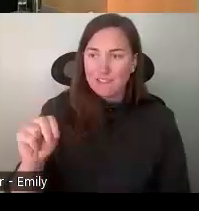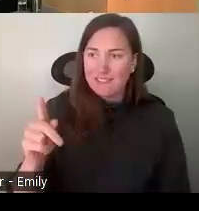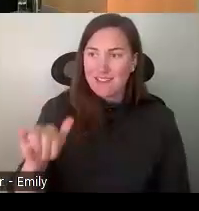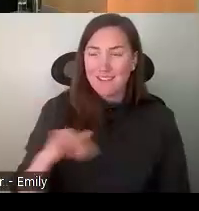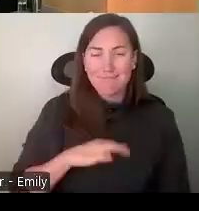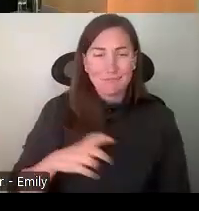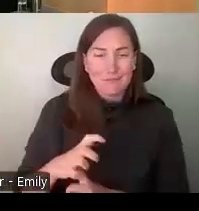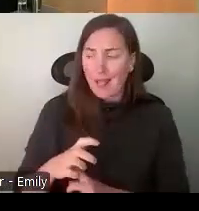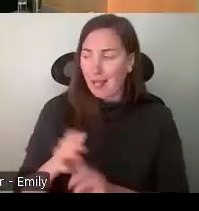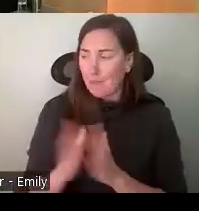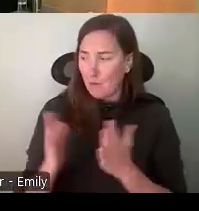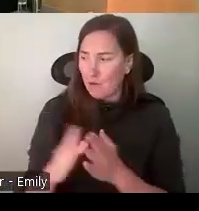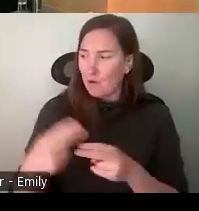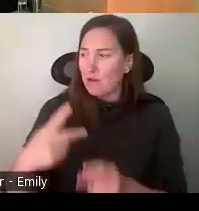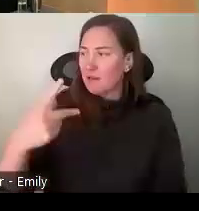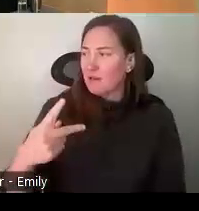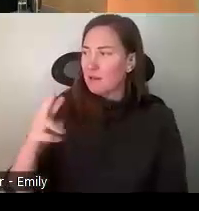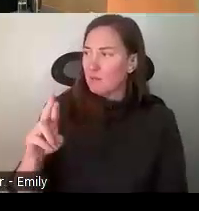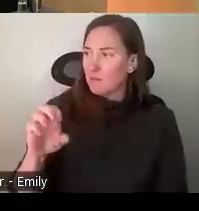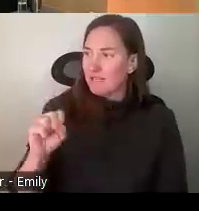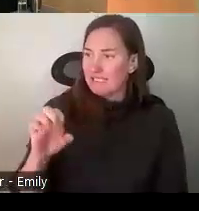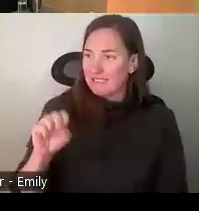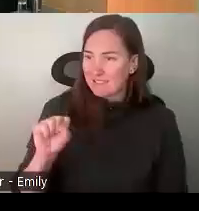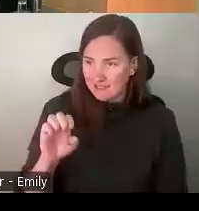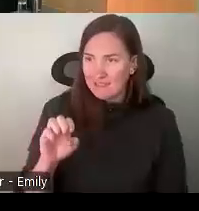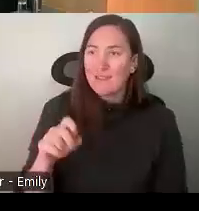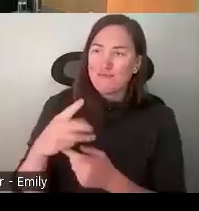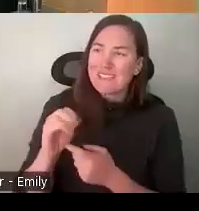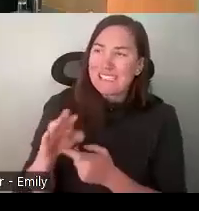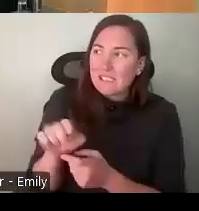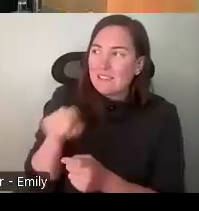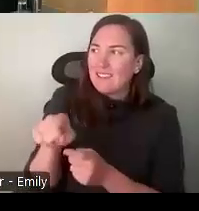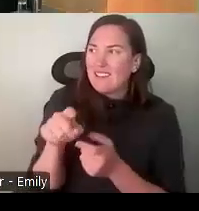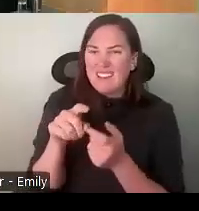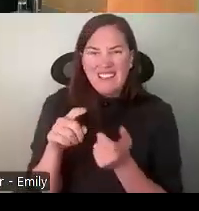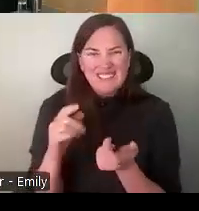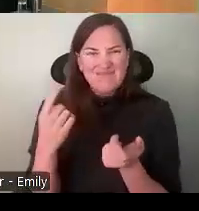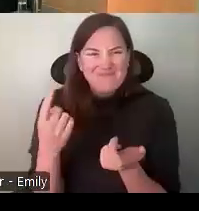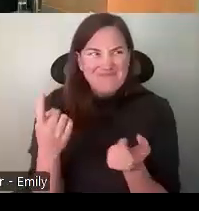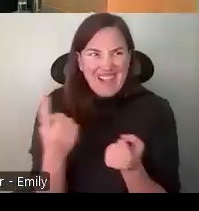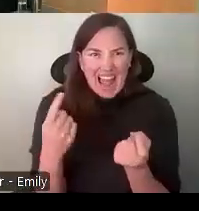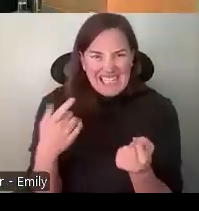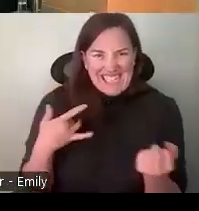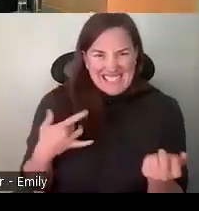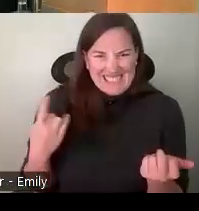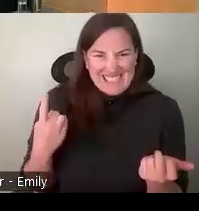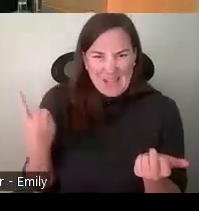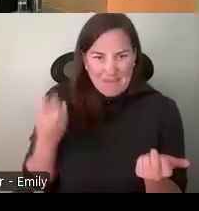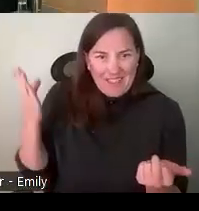book, Presence, which is all about these experiences, sensing the presence of an unseen entity or